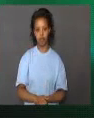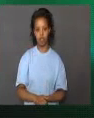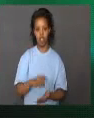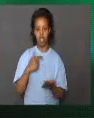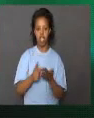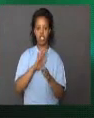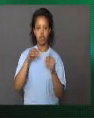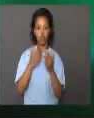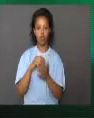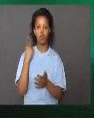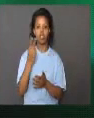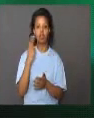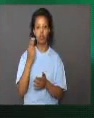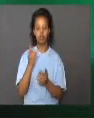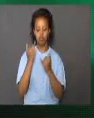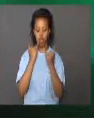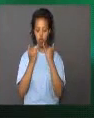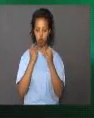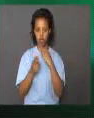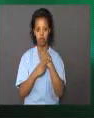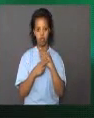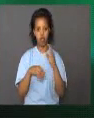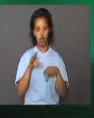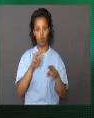These are used to record information.